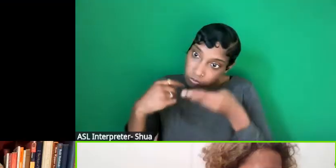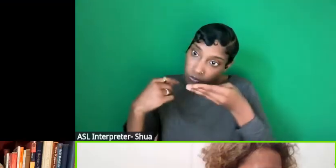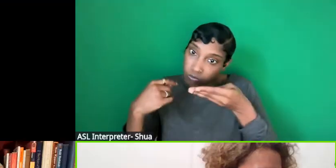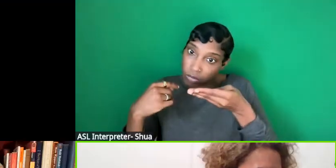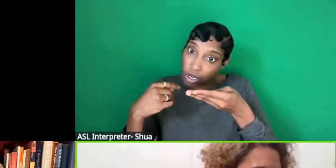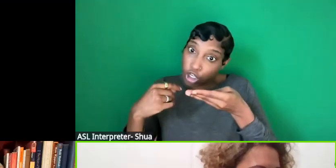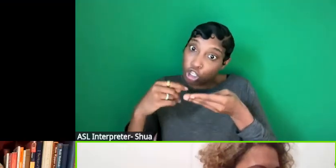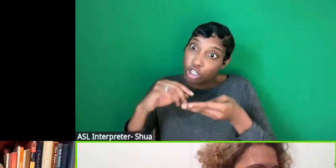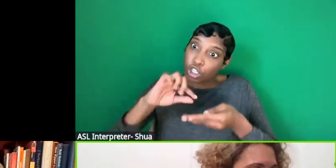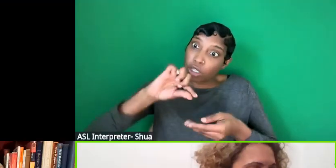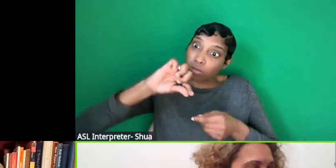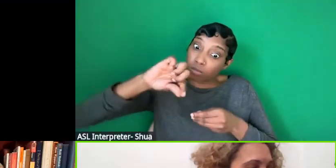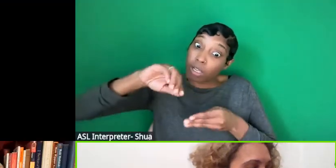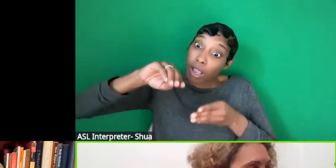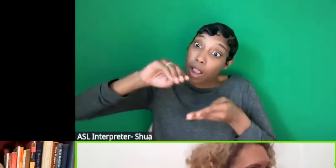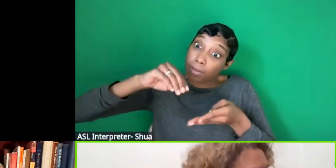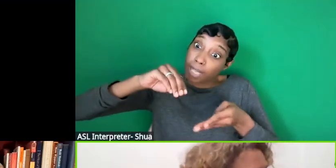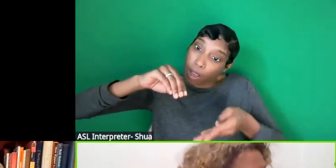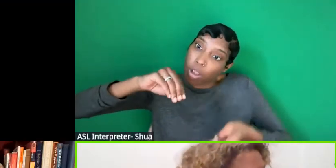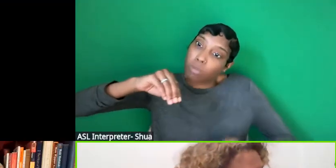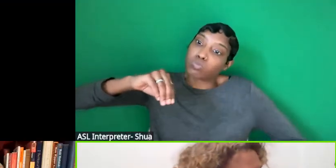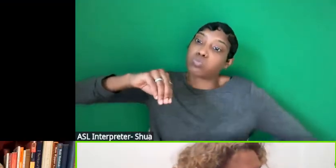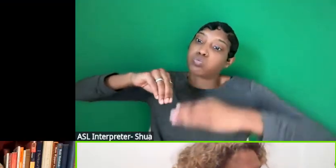it around, and then they did it like that,